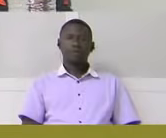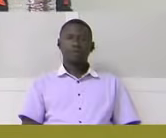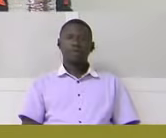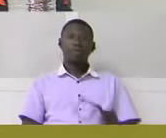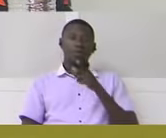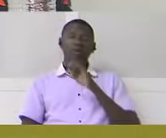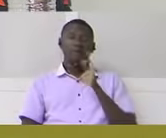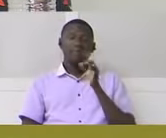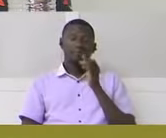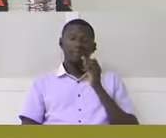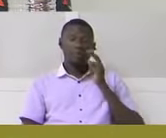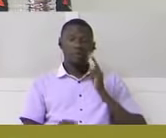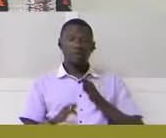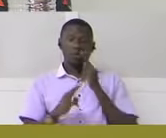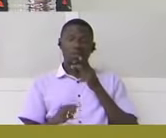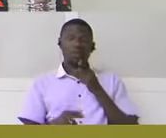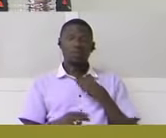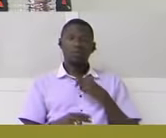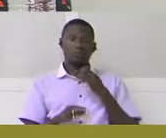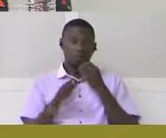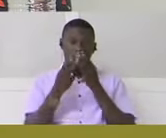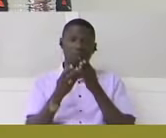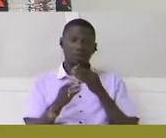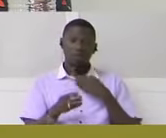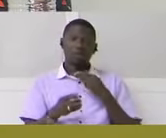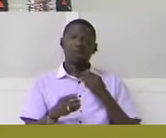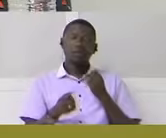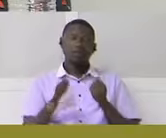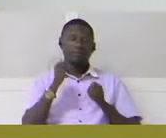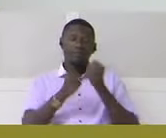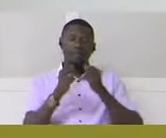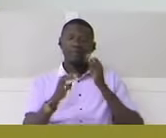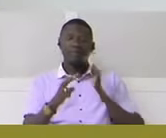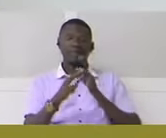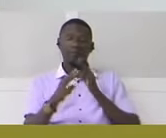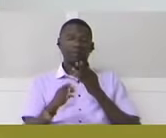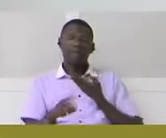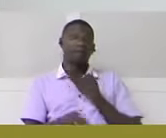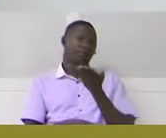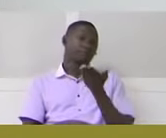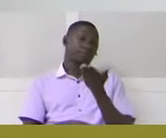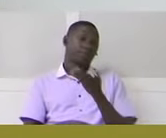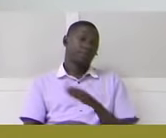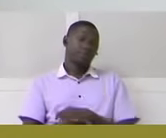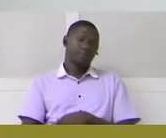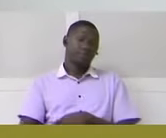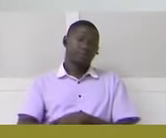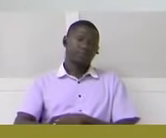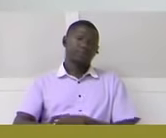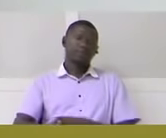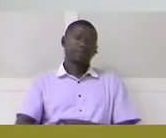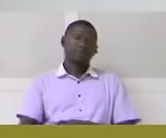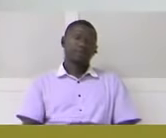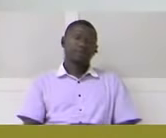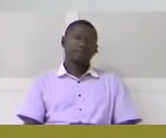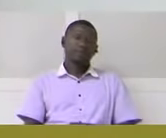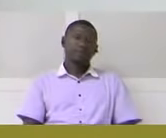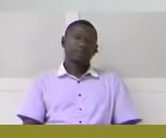quick in this case to admit that he was over speeding. Bari tariata ka fokonyi silo de animbori bale bita kan.